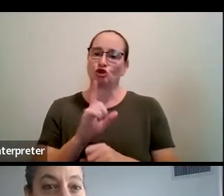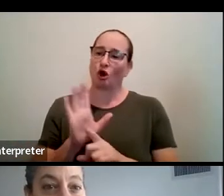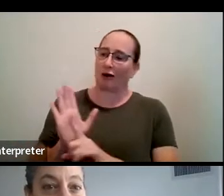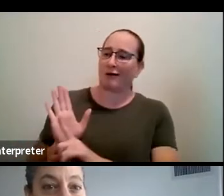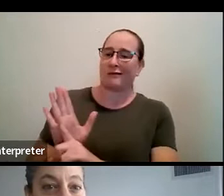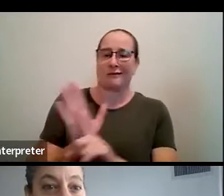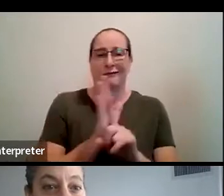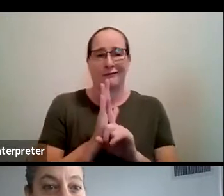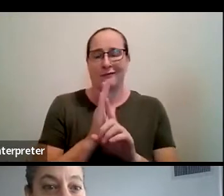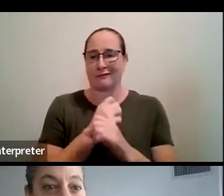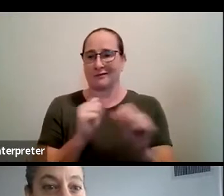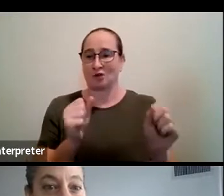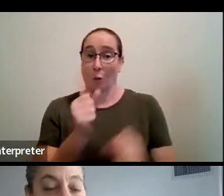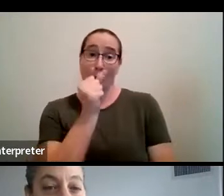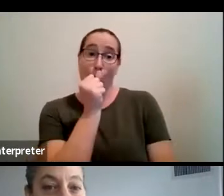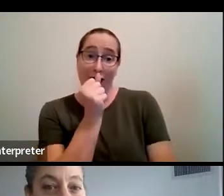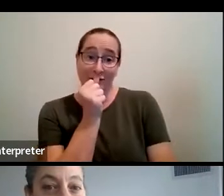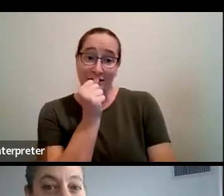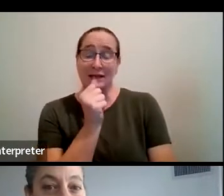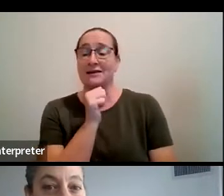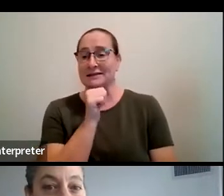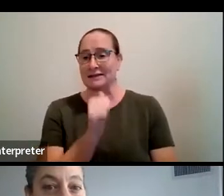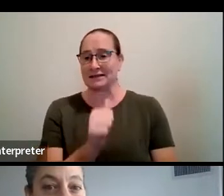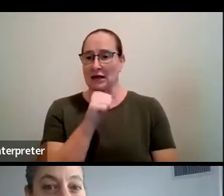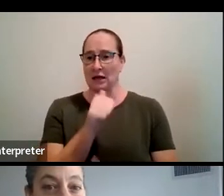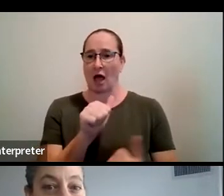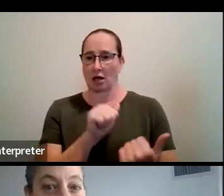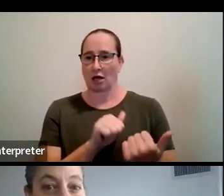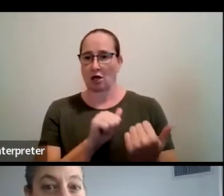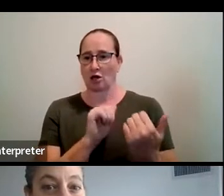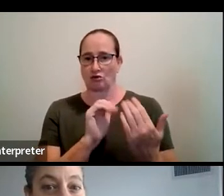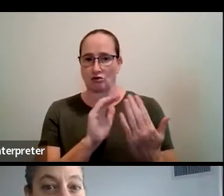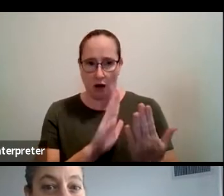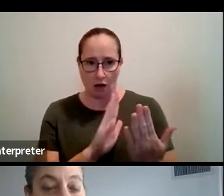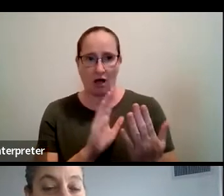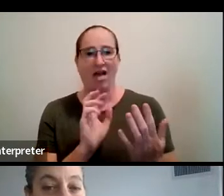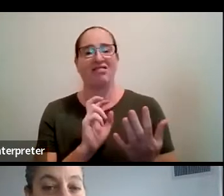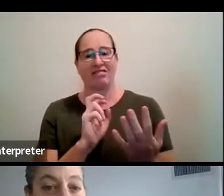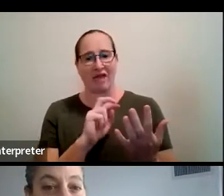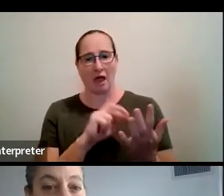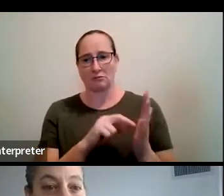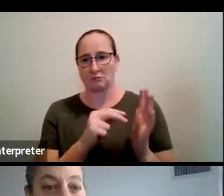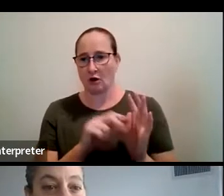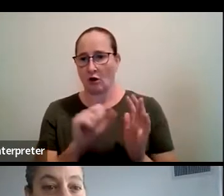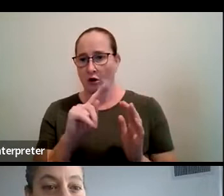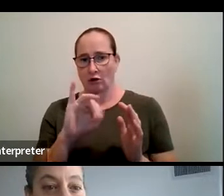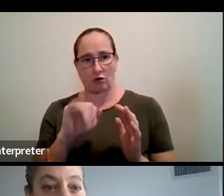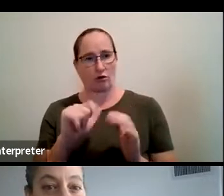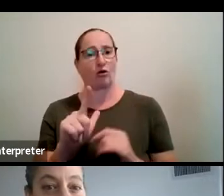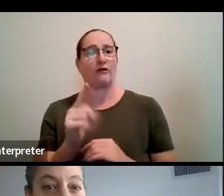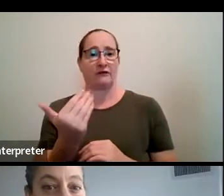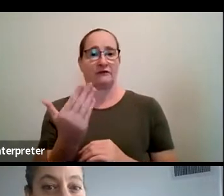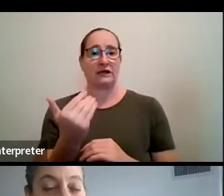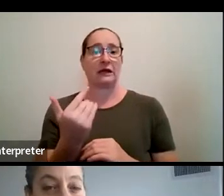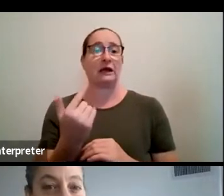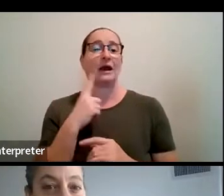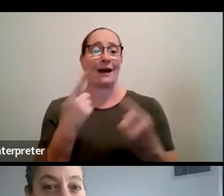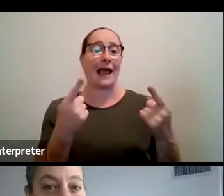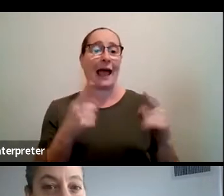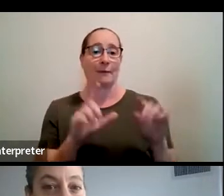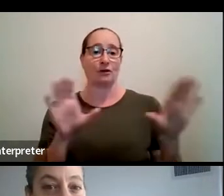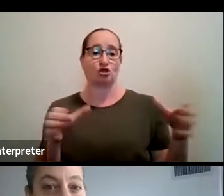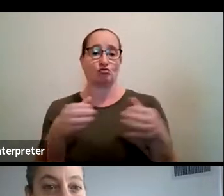so privacy does not address that matter of Article 15 and what happens to collective groups who are